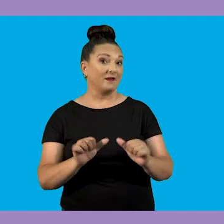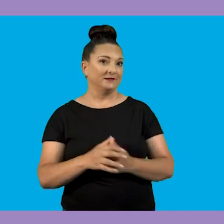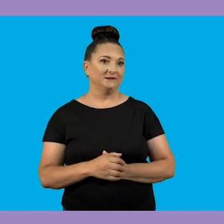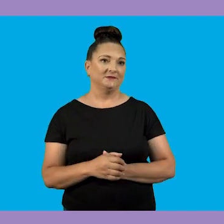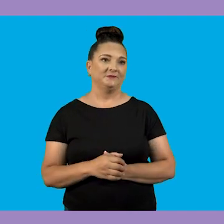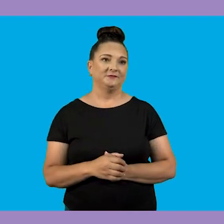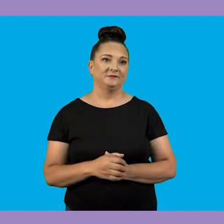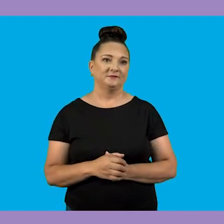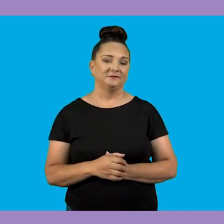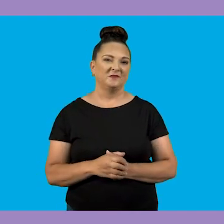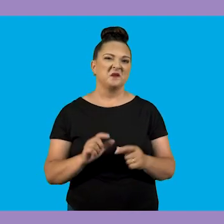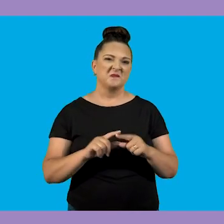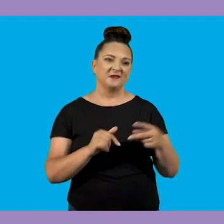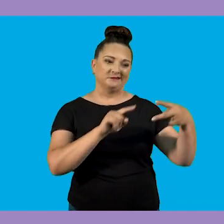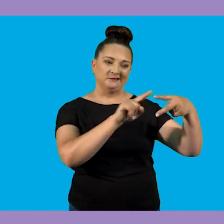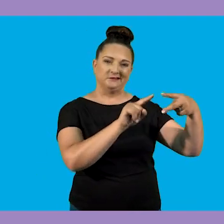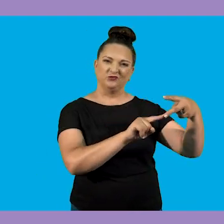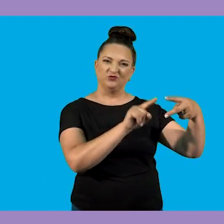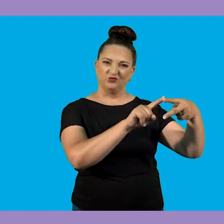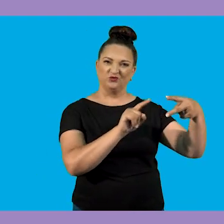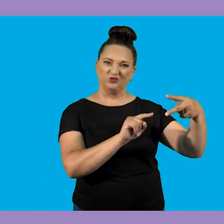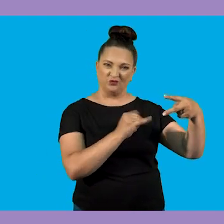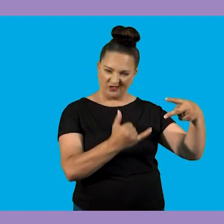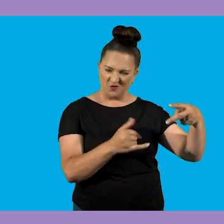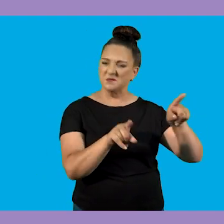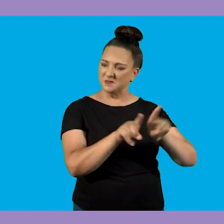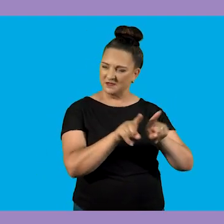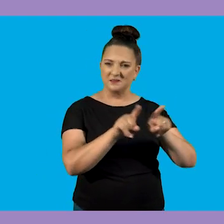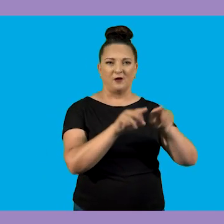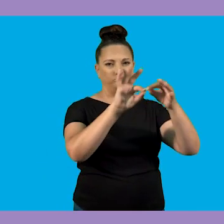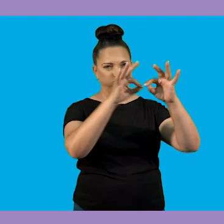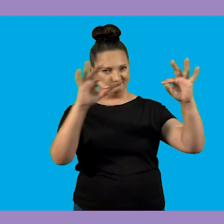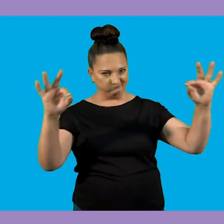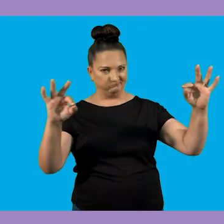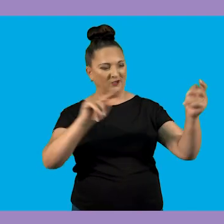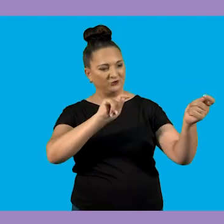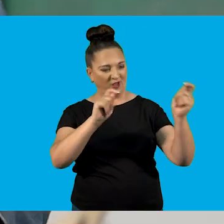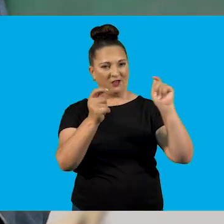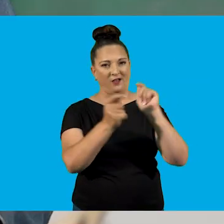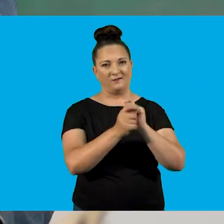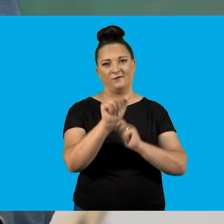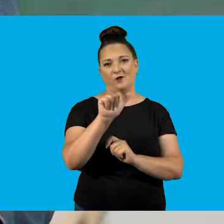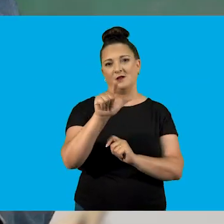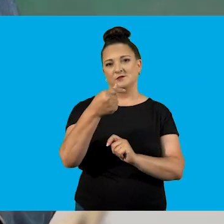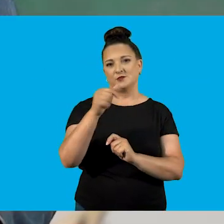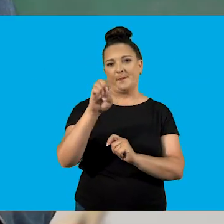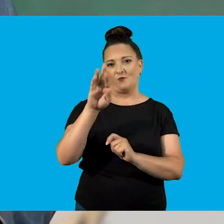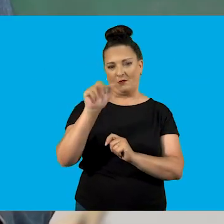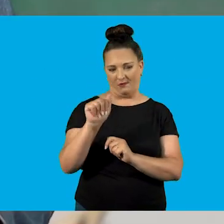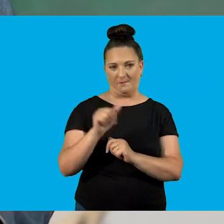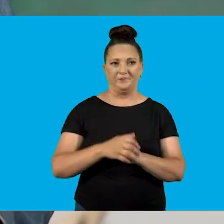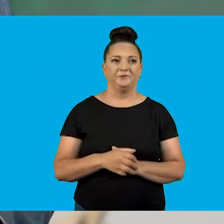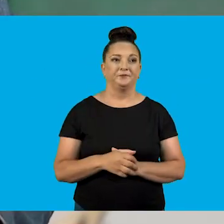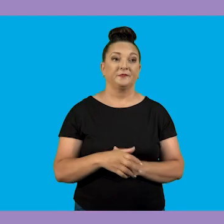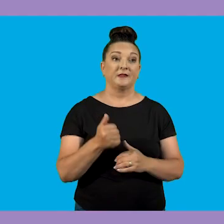Let's look at the next one. Again, the last two that we're going to look at, we are expressing these words algebraically. Multiply a number